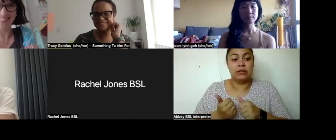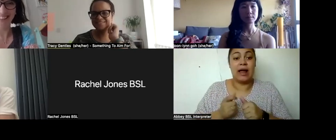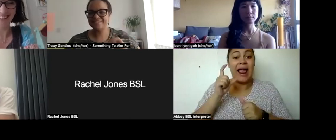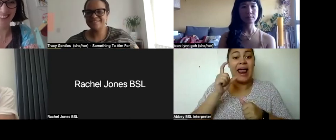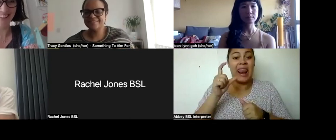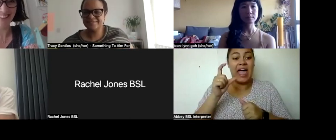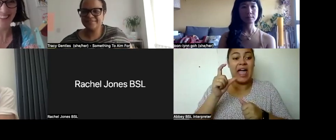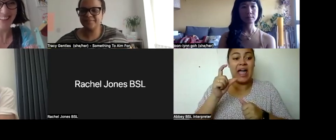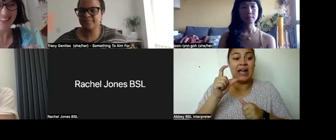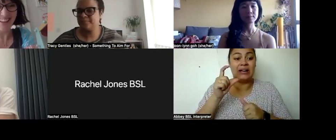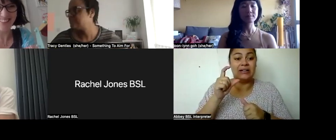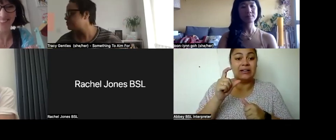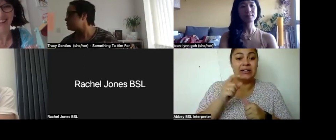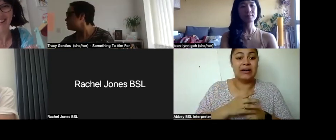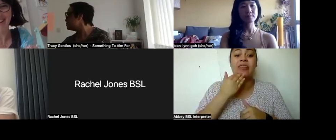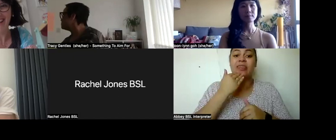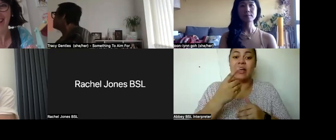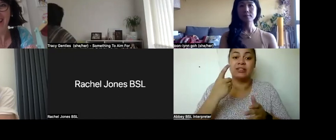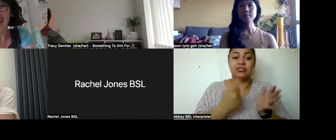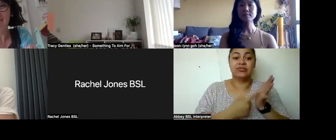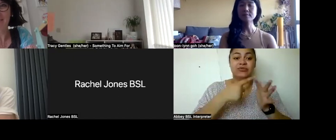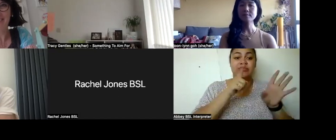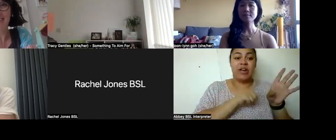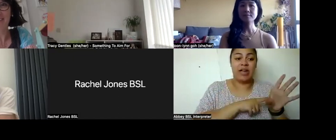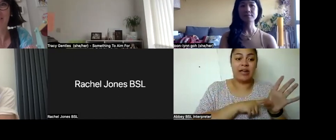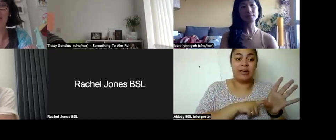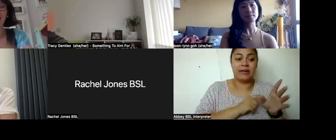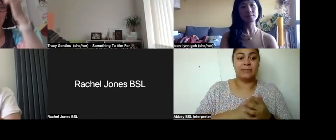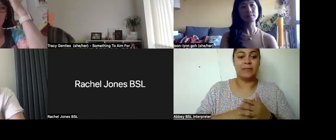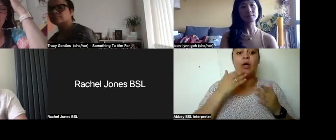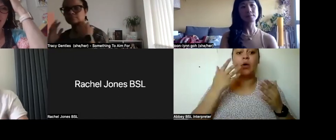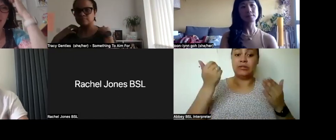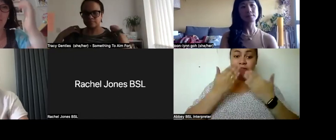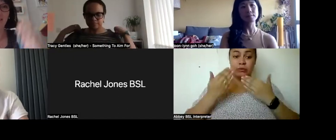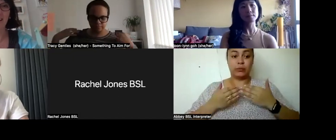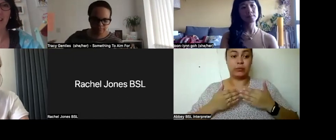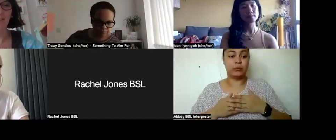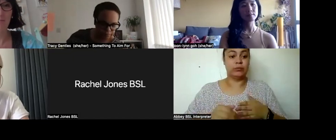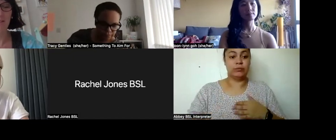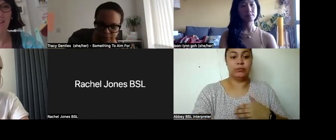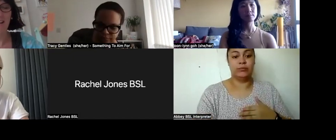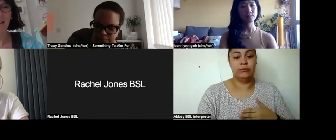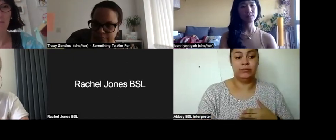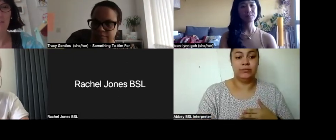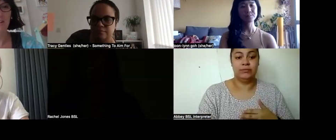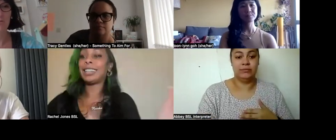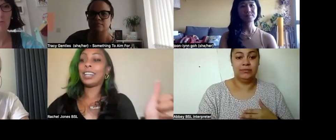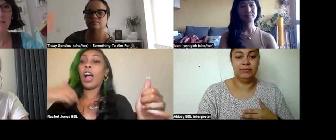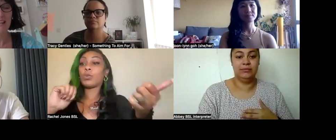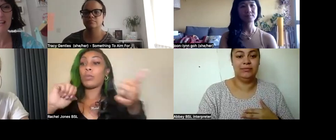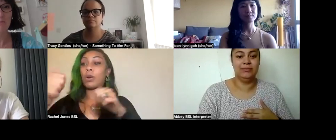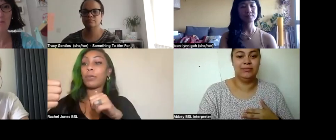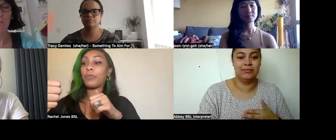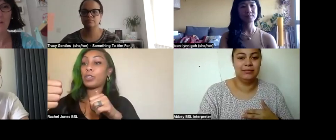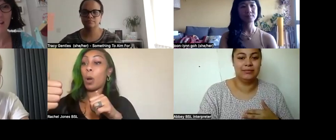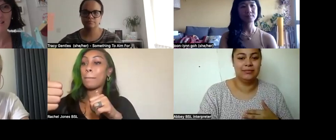Claire, thank you. Thanks, Ray. Good afternoon, everyone. My name's Claire Thurman. I'm the National